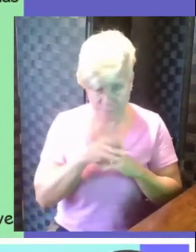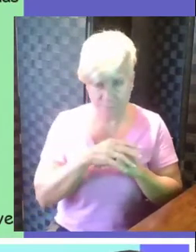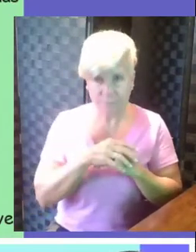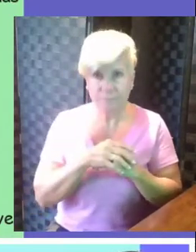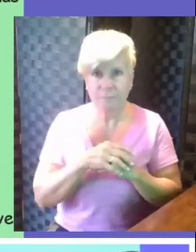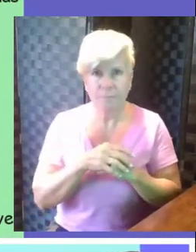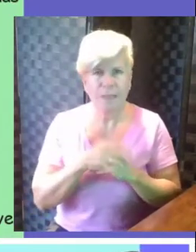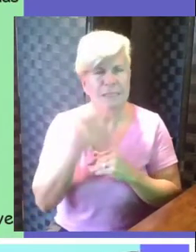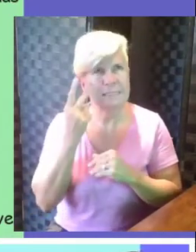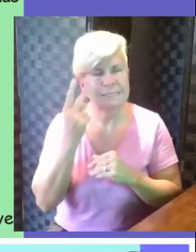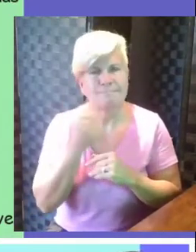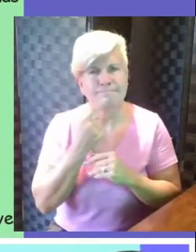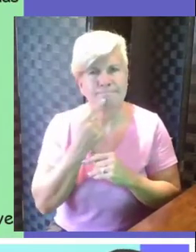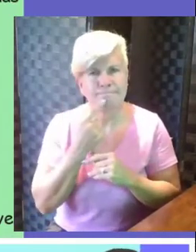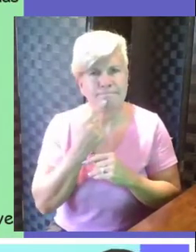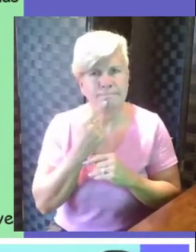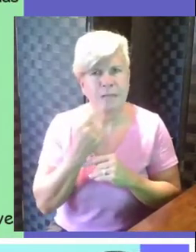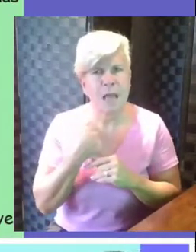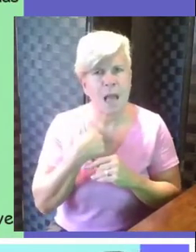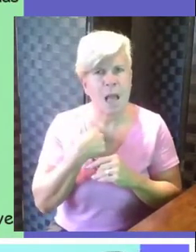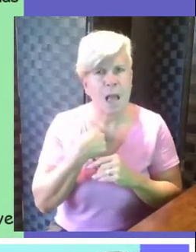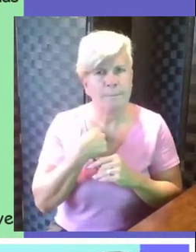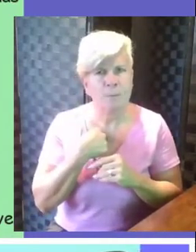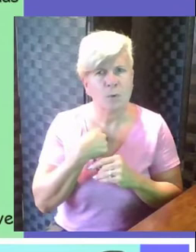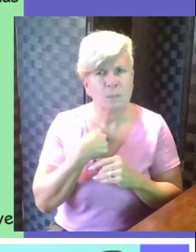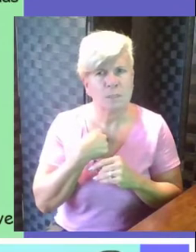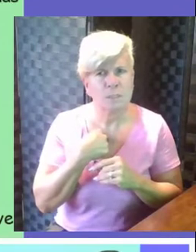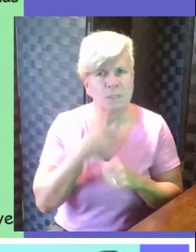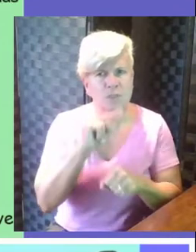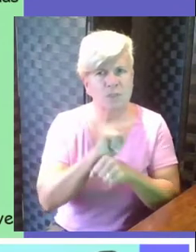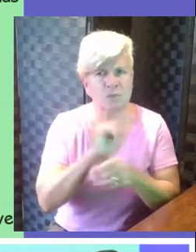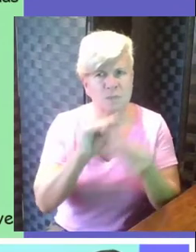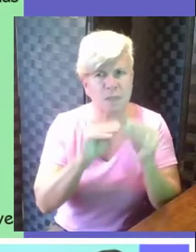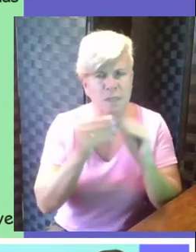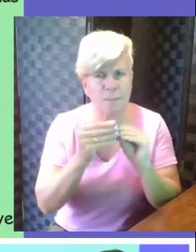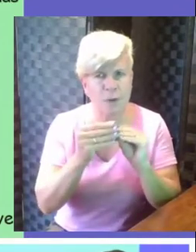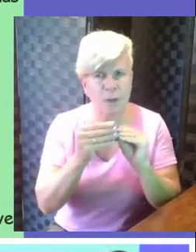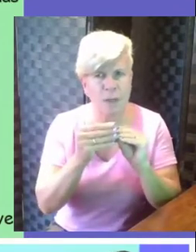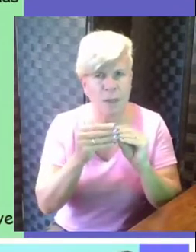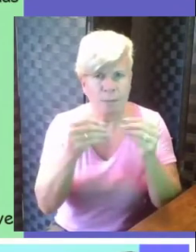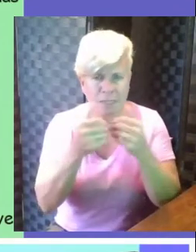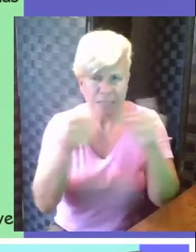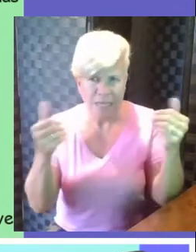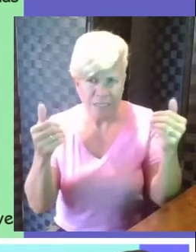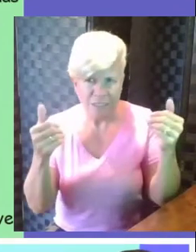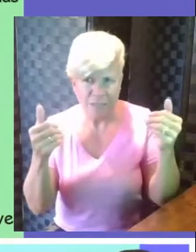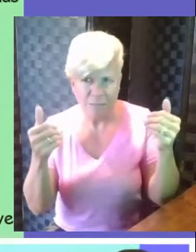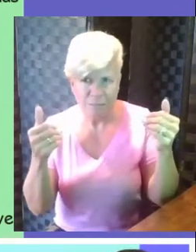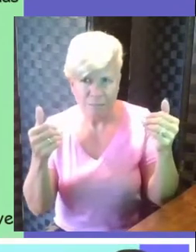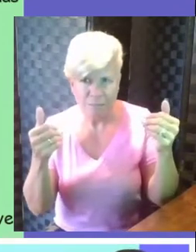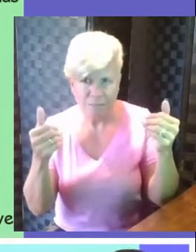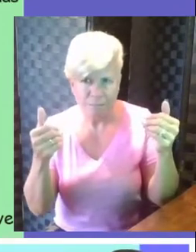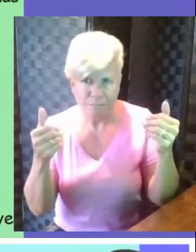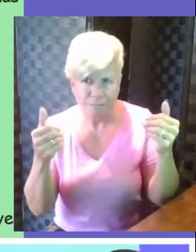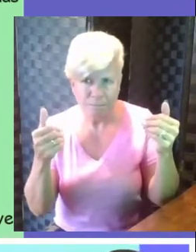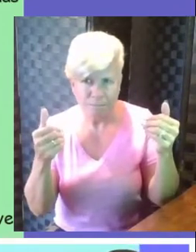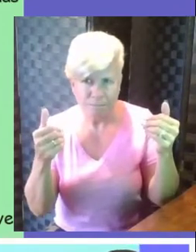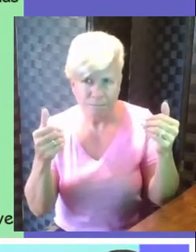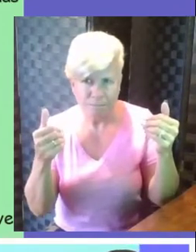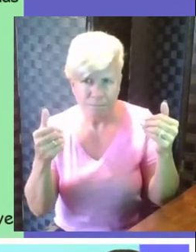Okay? So let's see. I'm going to take those numbers and I'm going to split them into